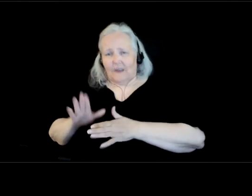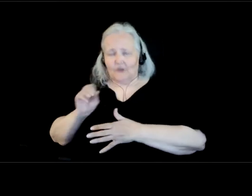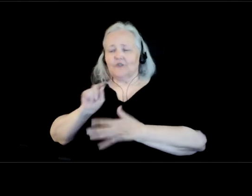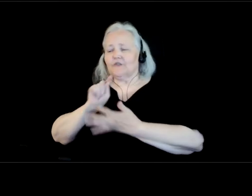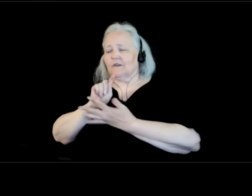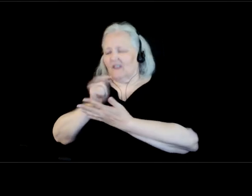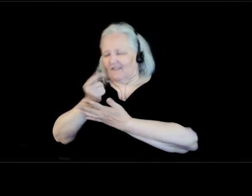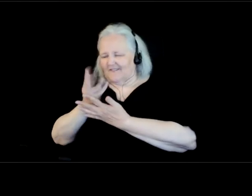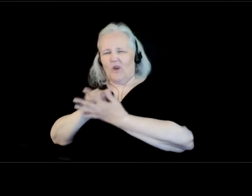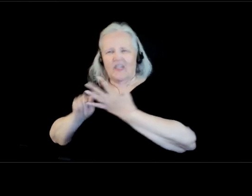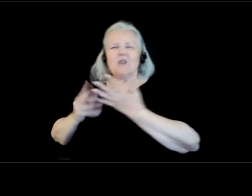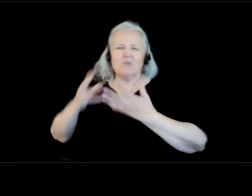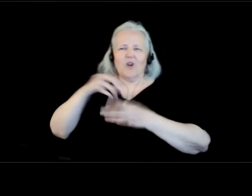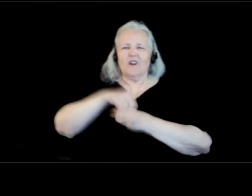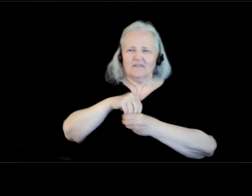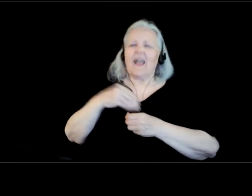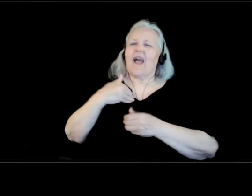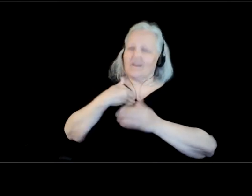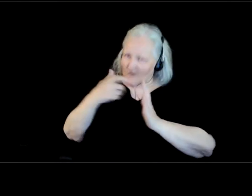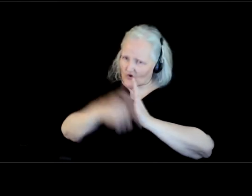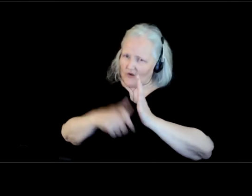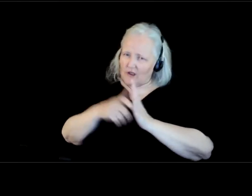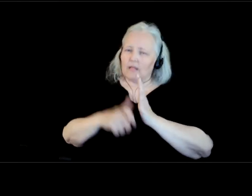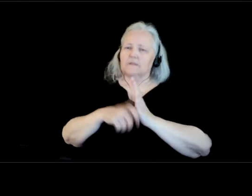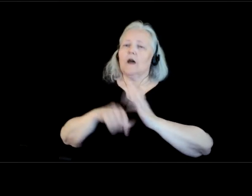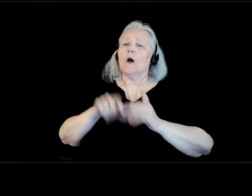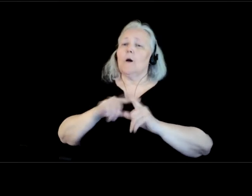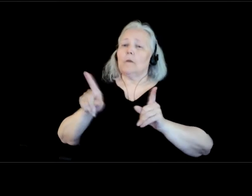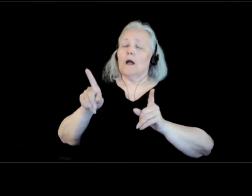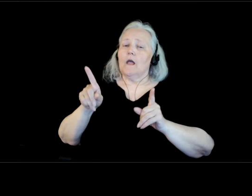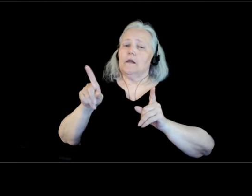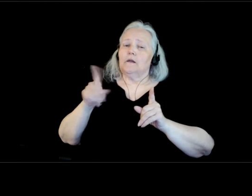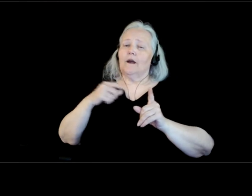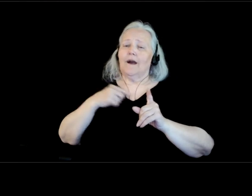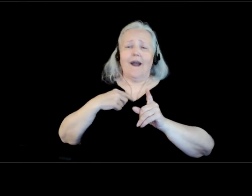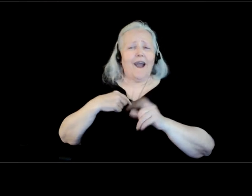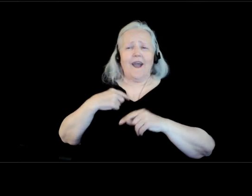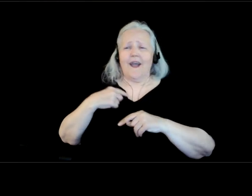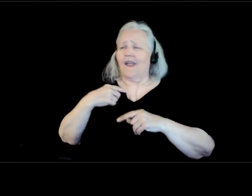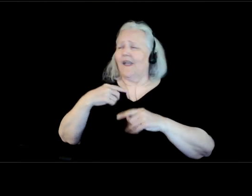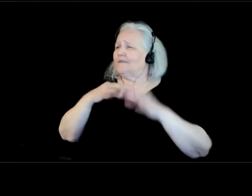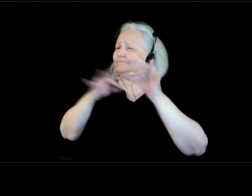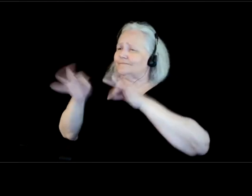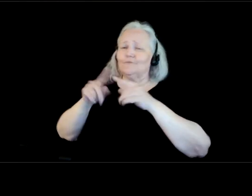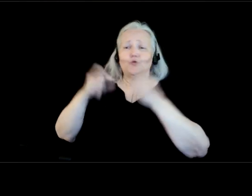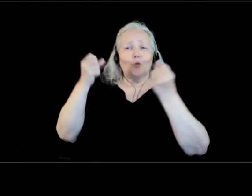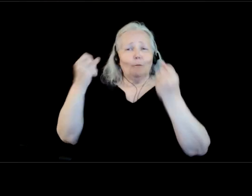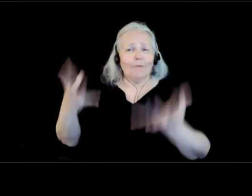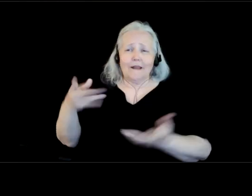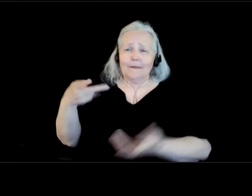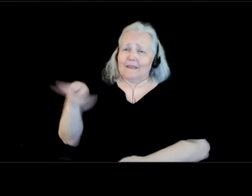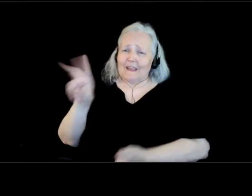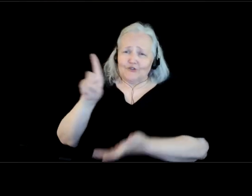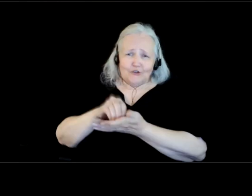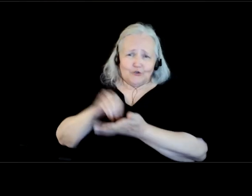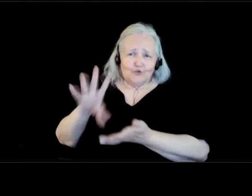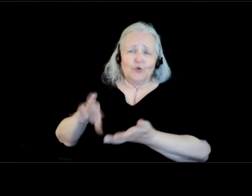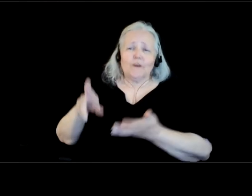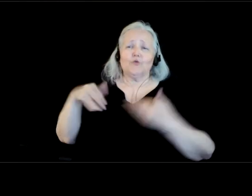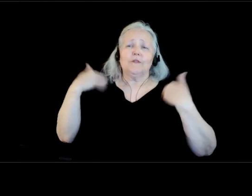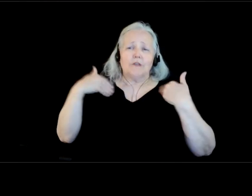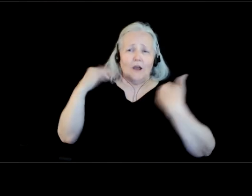mentioned. But I also was something I told to countless PhD students or junior faculty, write